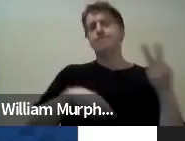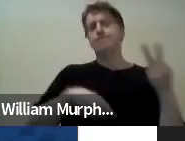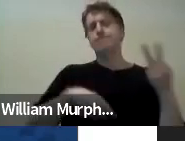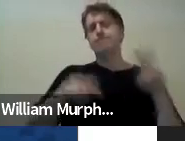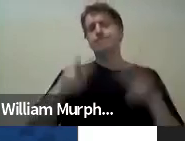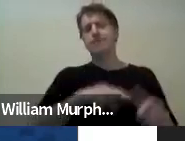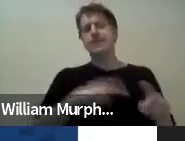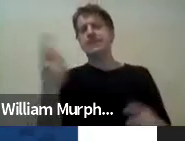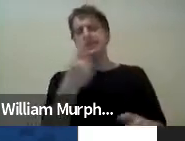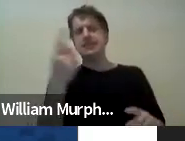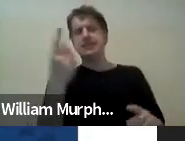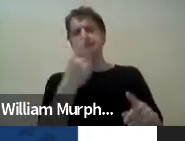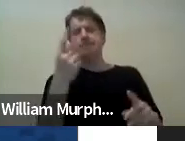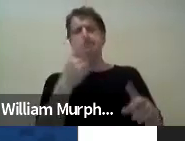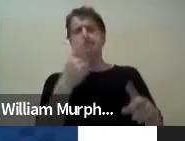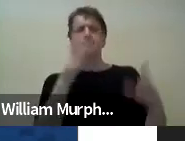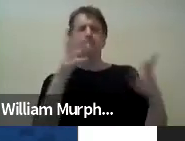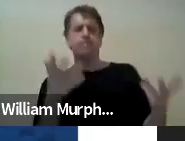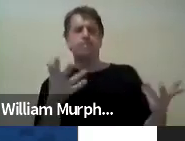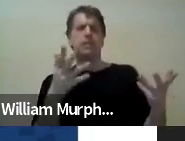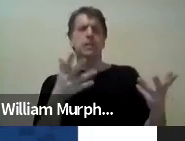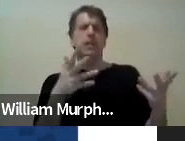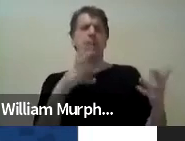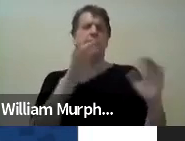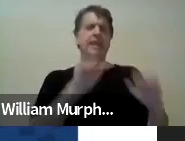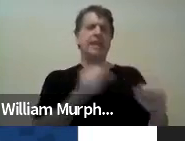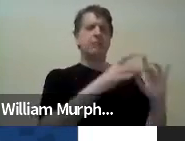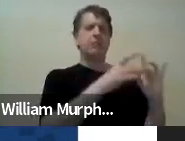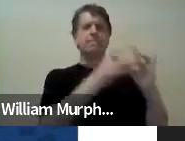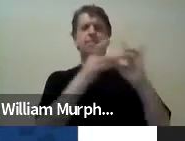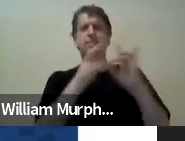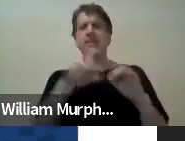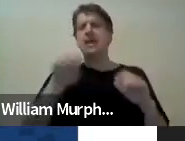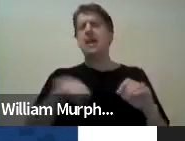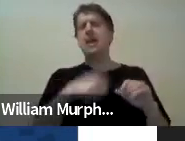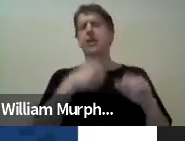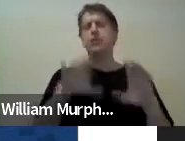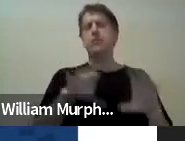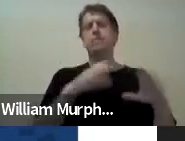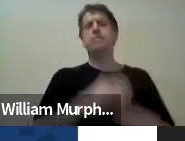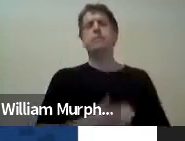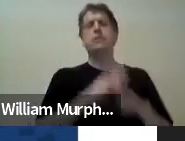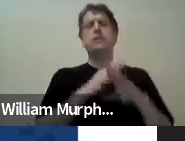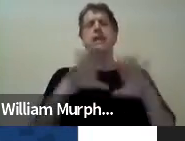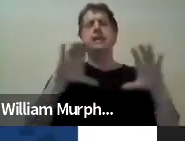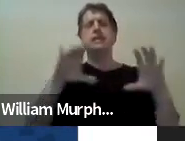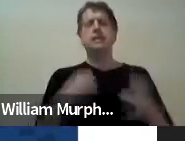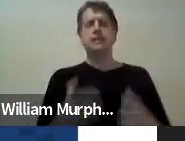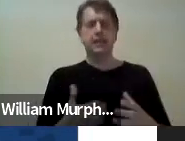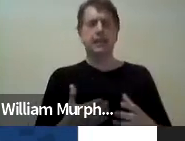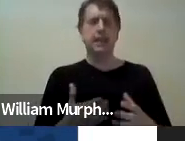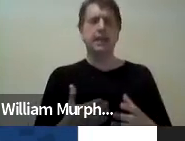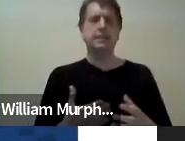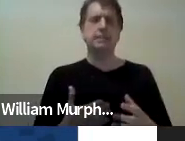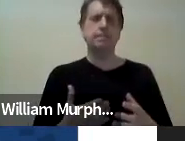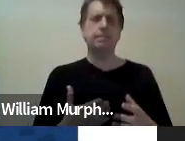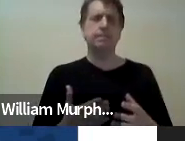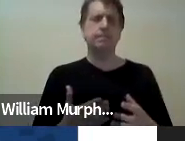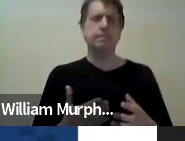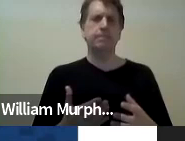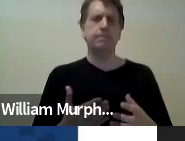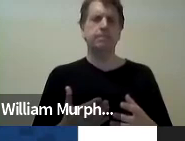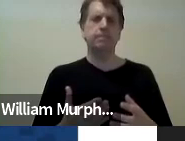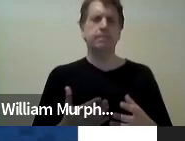of domestic violence, as we can relate it to other protected classes on an argument called impact, so